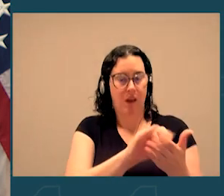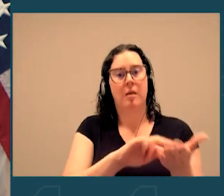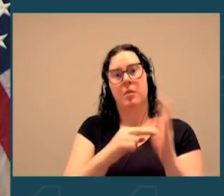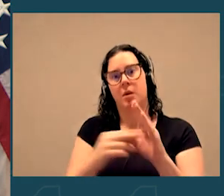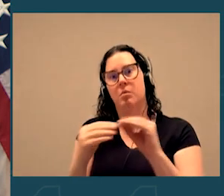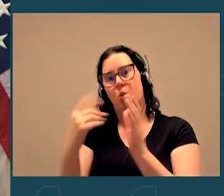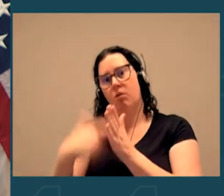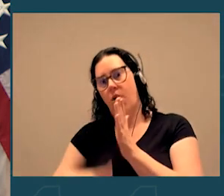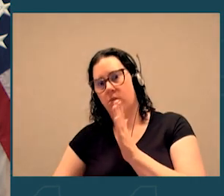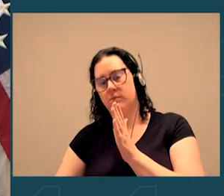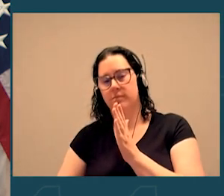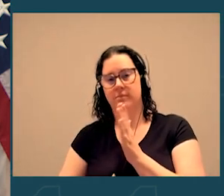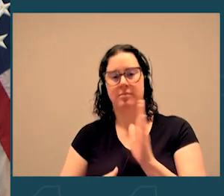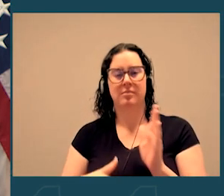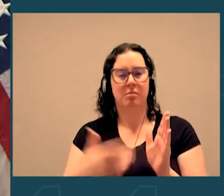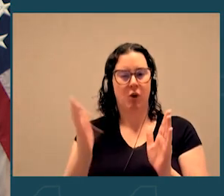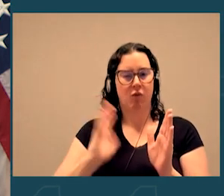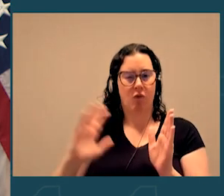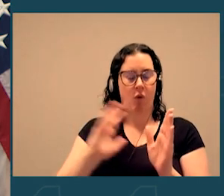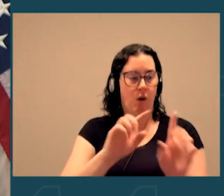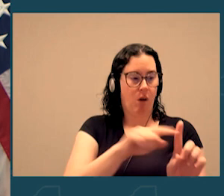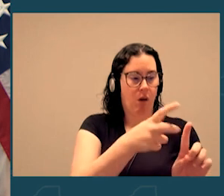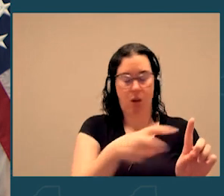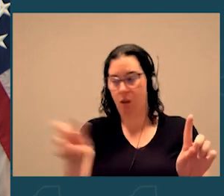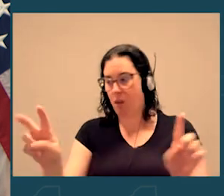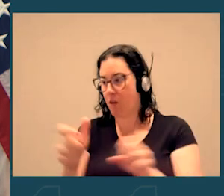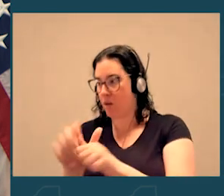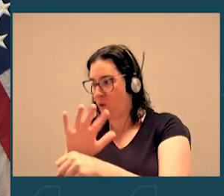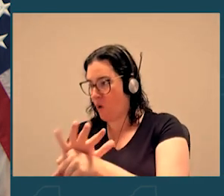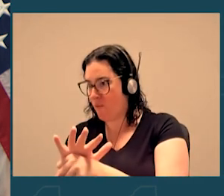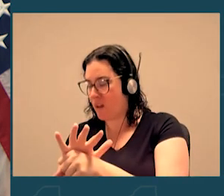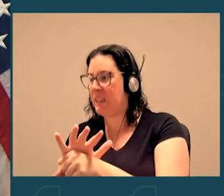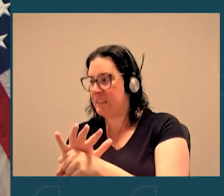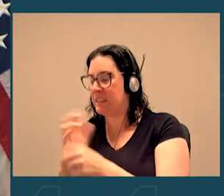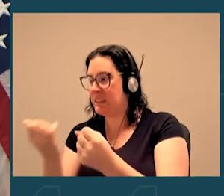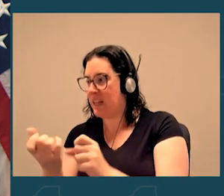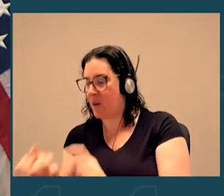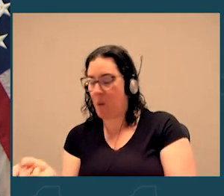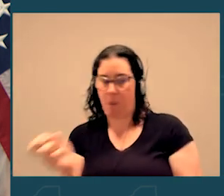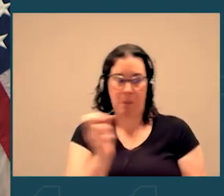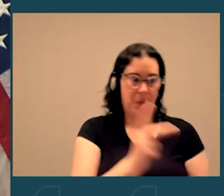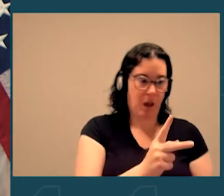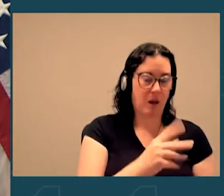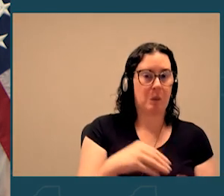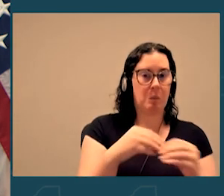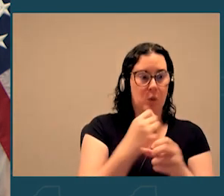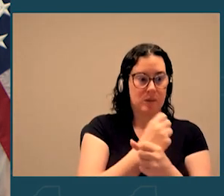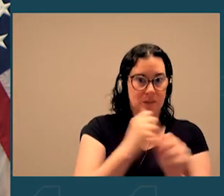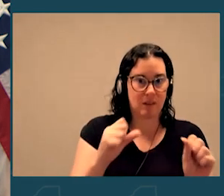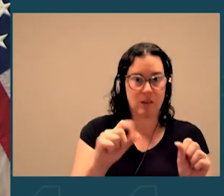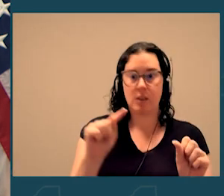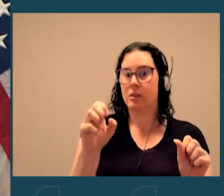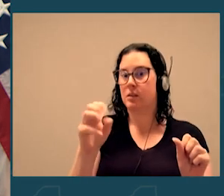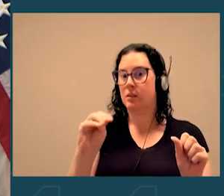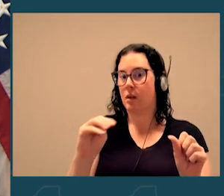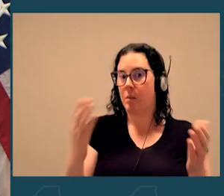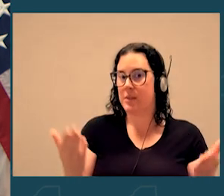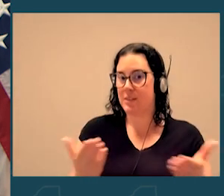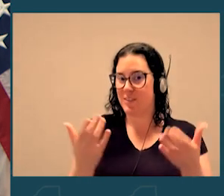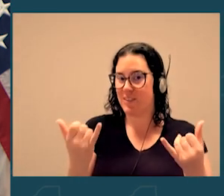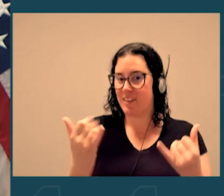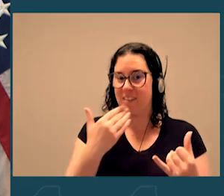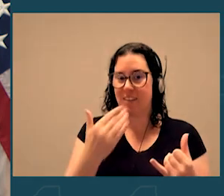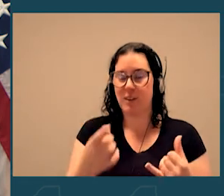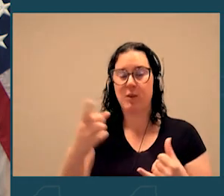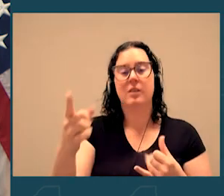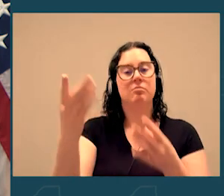these changes to turn them into COVID beds, flipping them back, there's more security required. I'm seeing Tom Catroci here from ECMC. Thank you, Tom. You know, Tom has